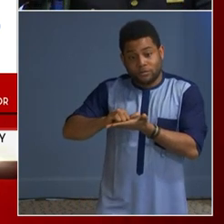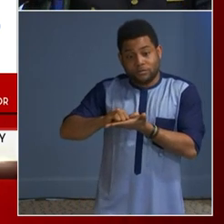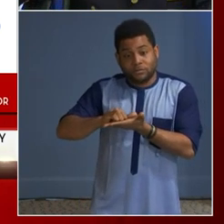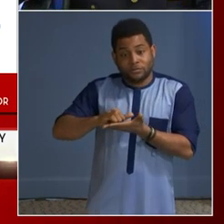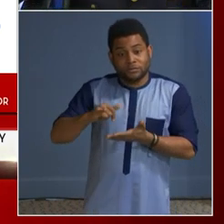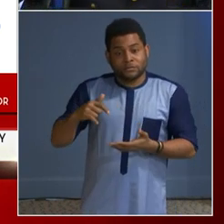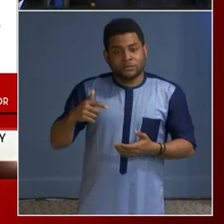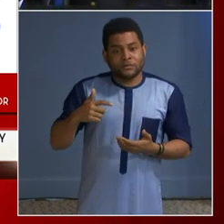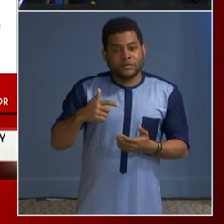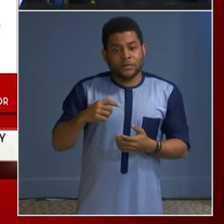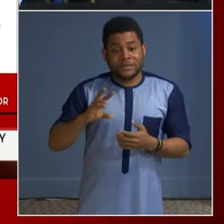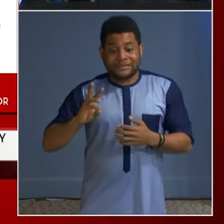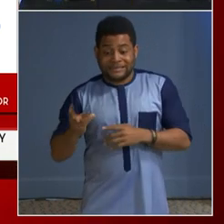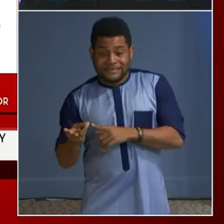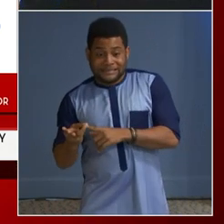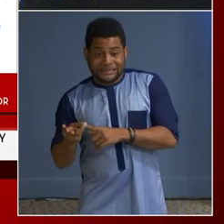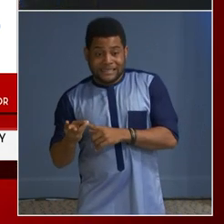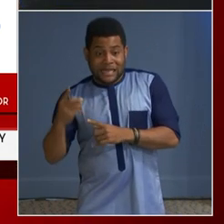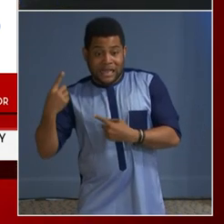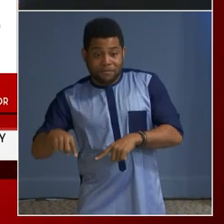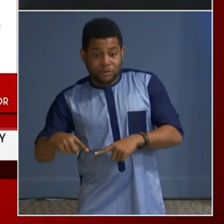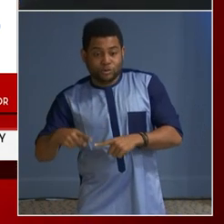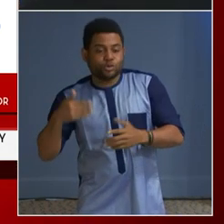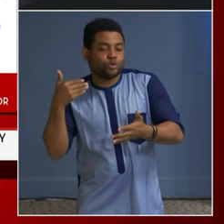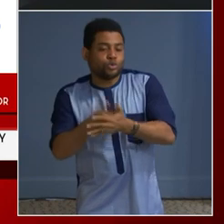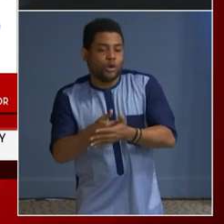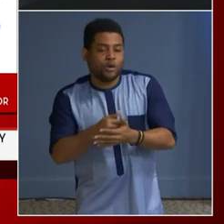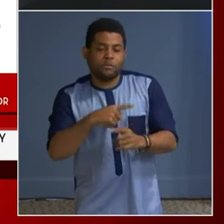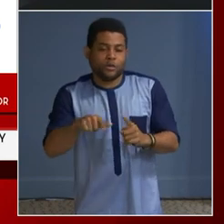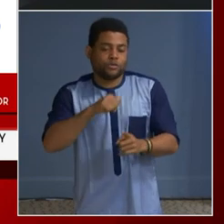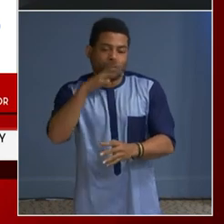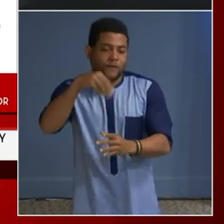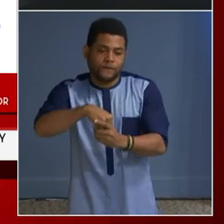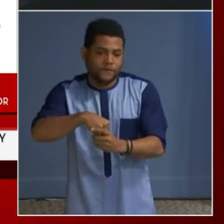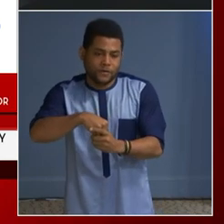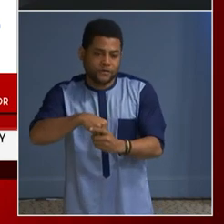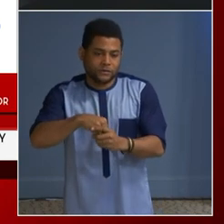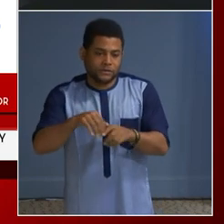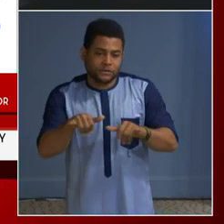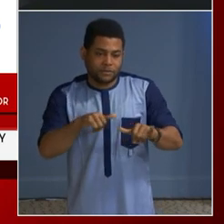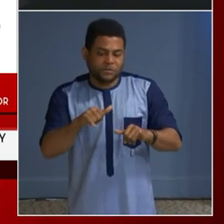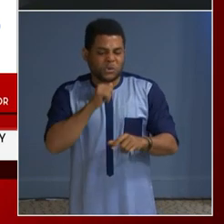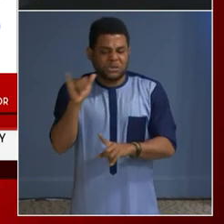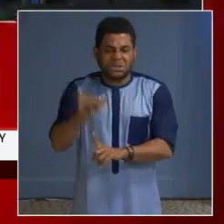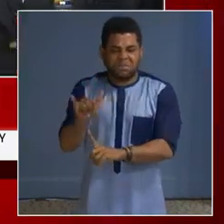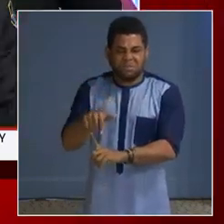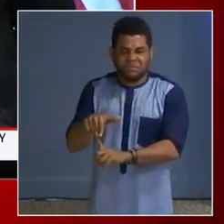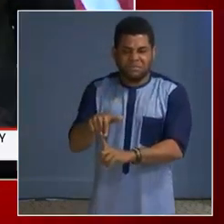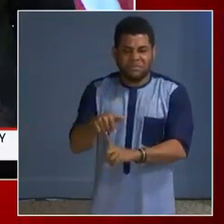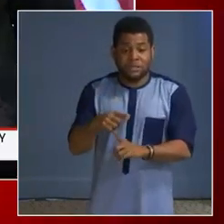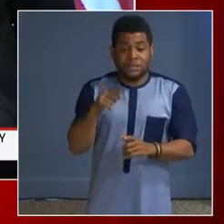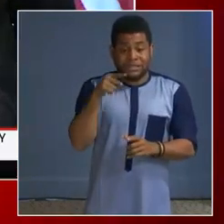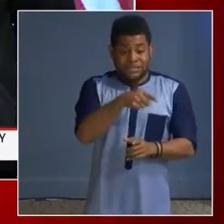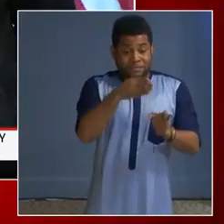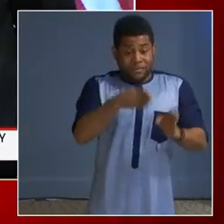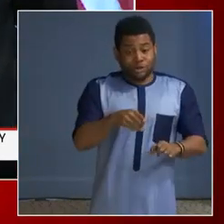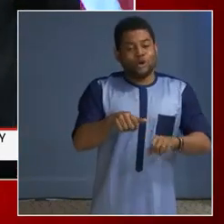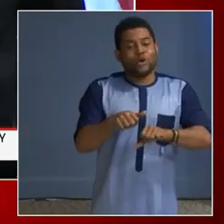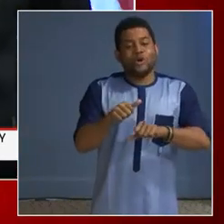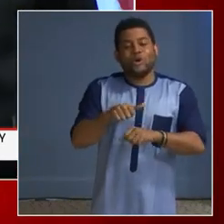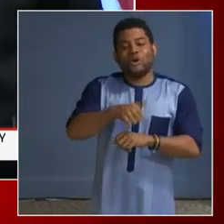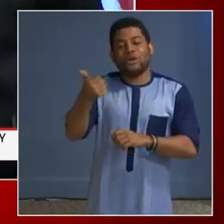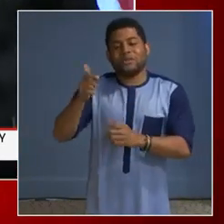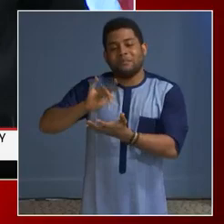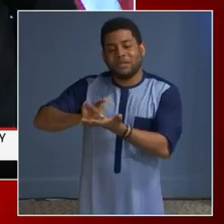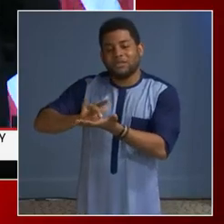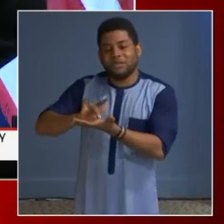out. It was in close proximity to the 2 shootings that we had, but he succumbed to other medical conditions. And